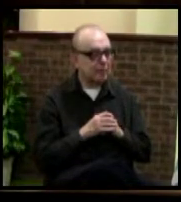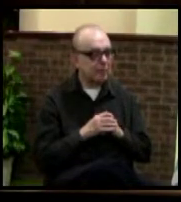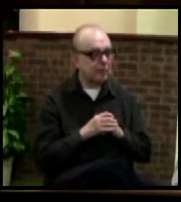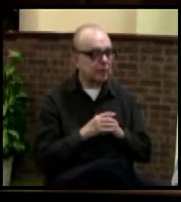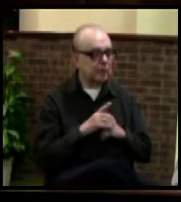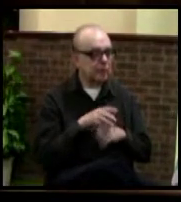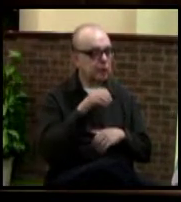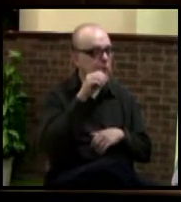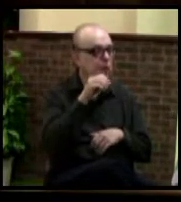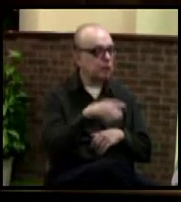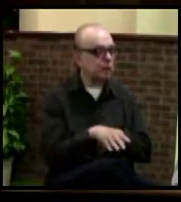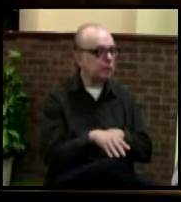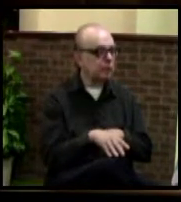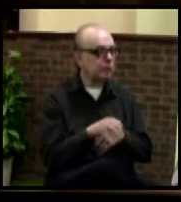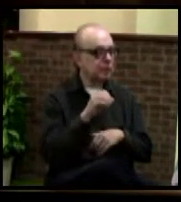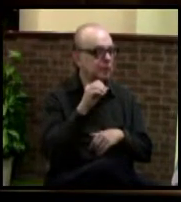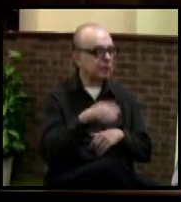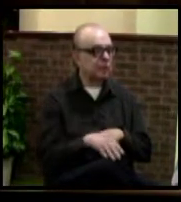you're losing.